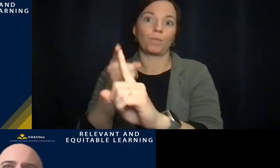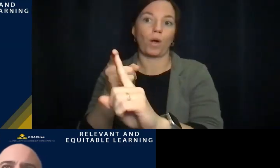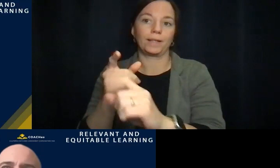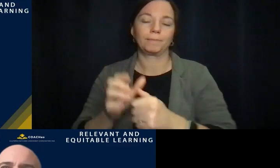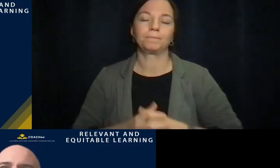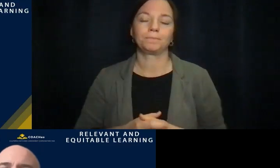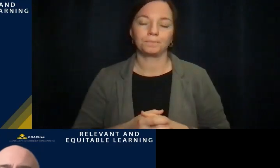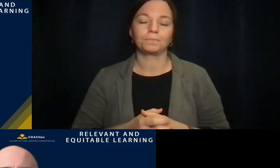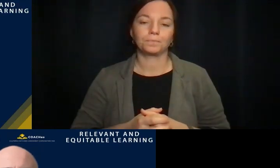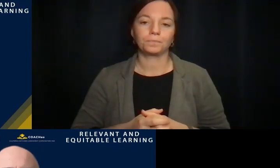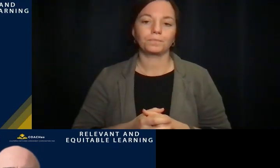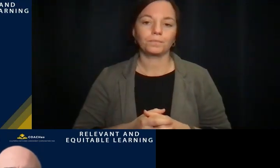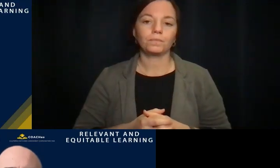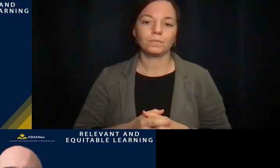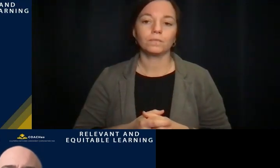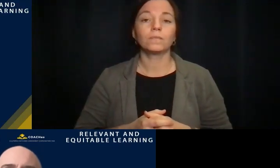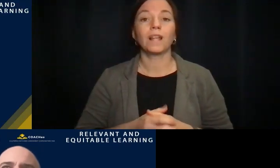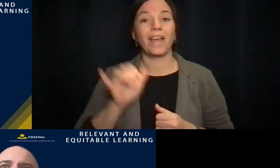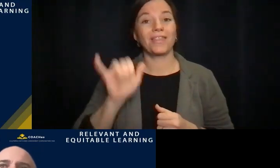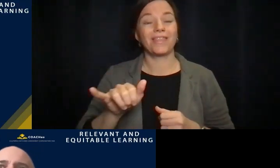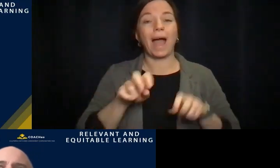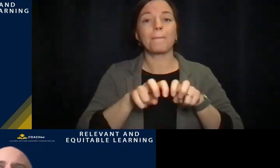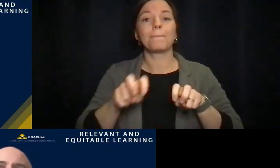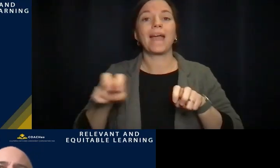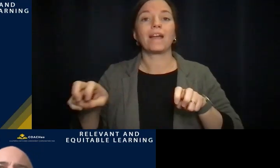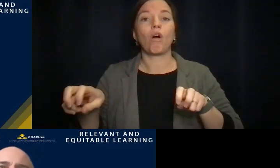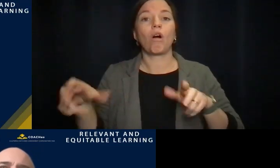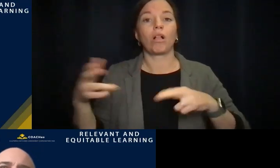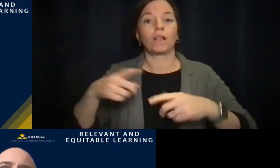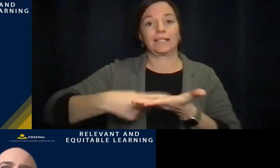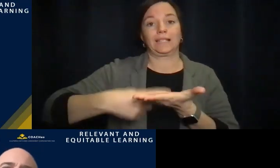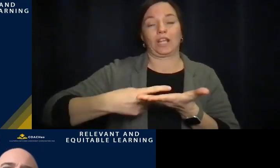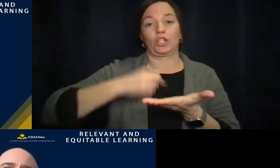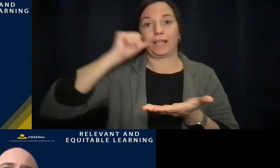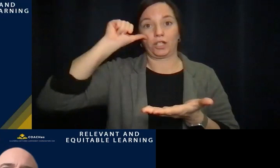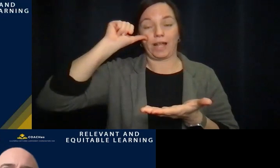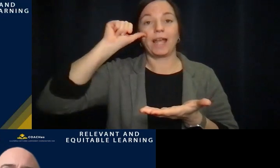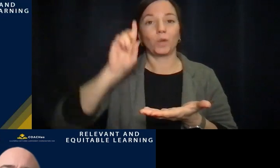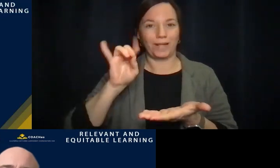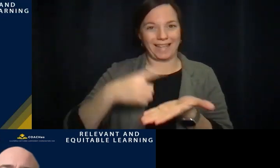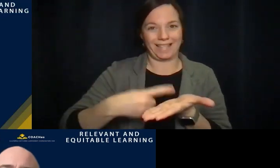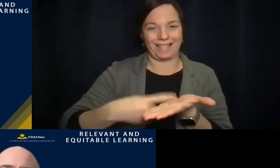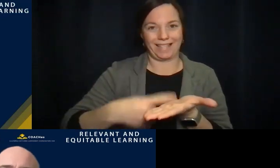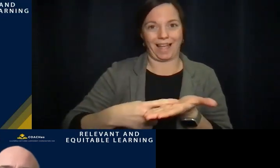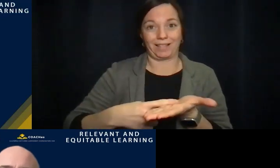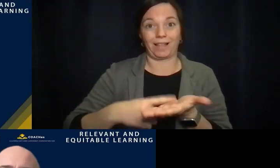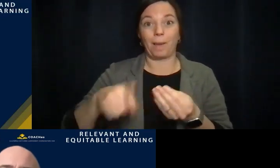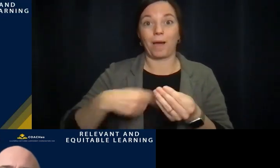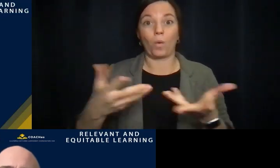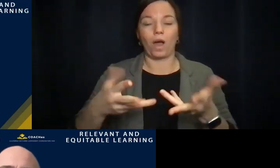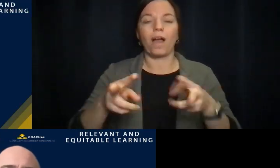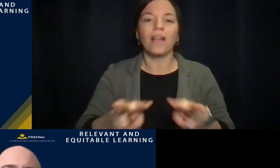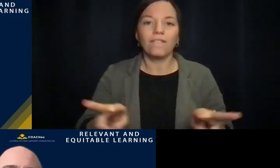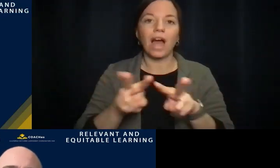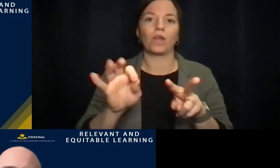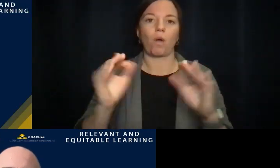During the panel discussion yesterday, we talked quite a bit about the value of higher